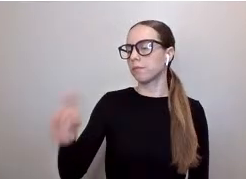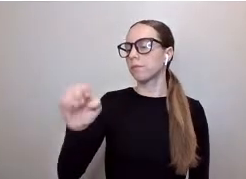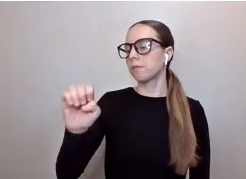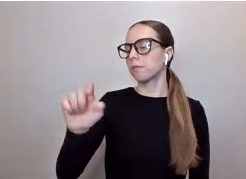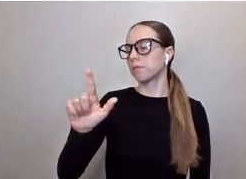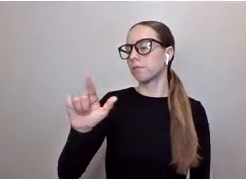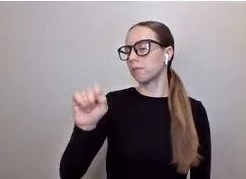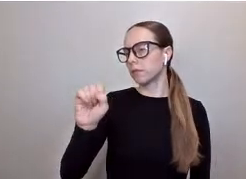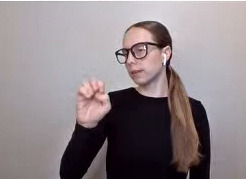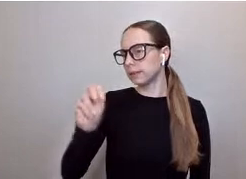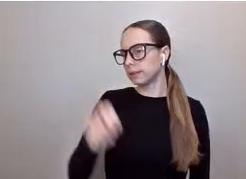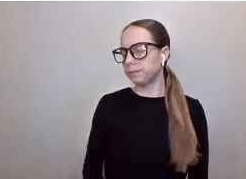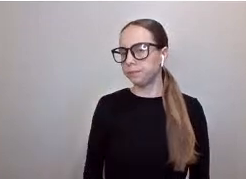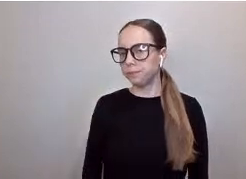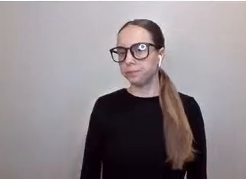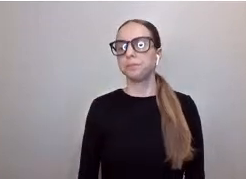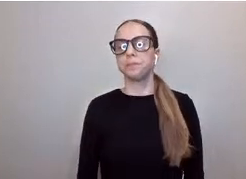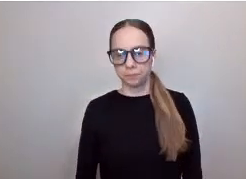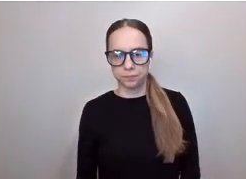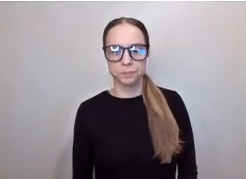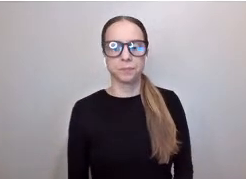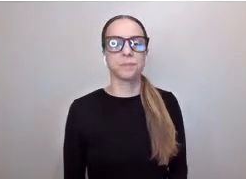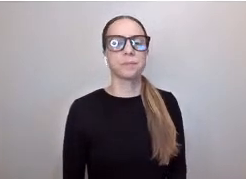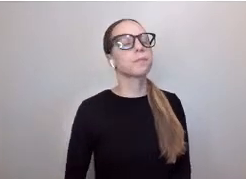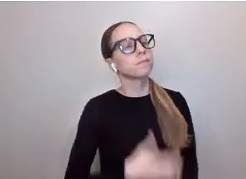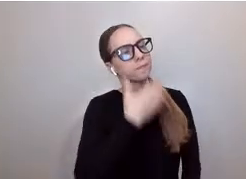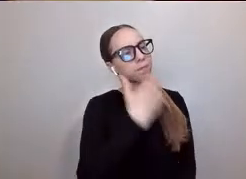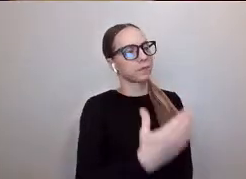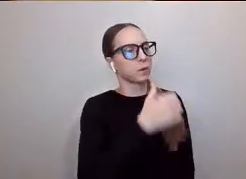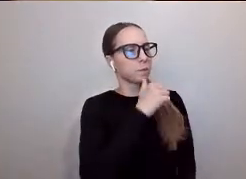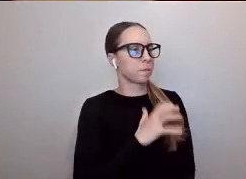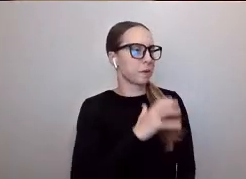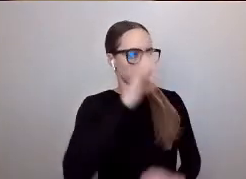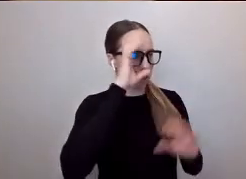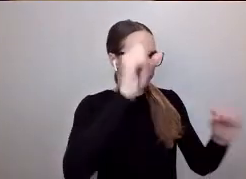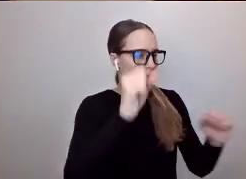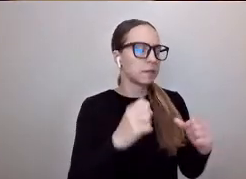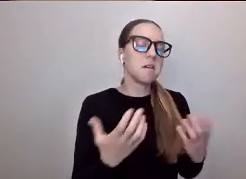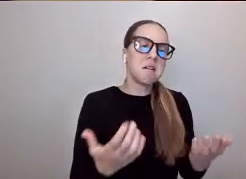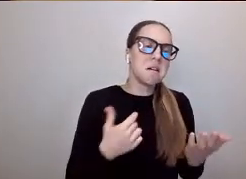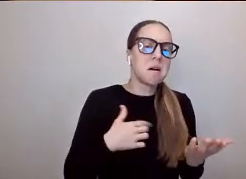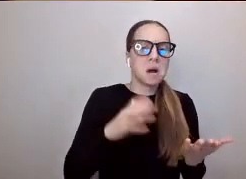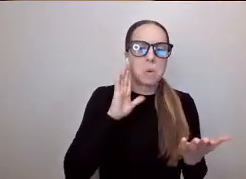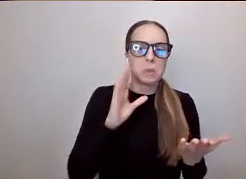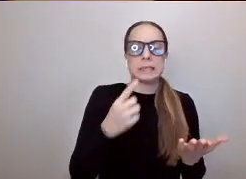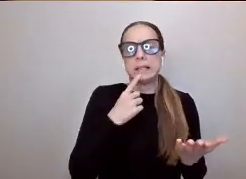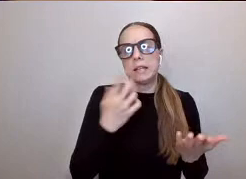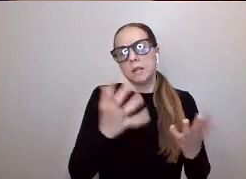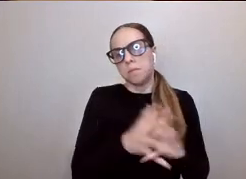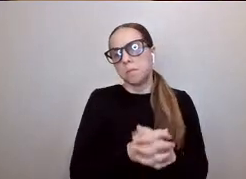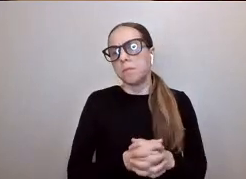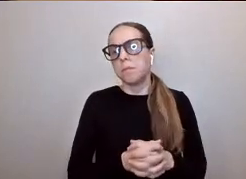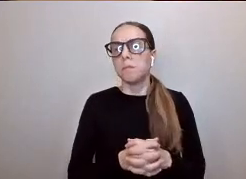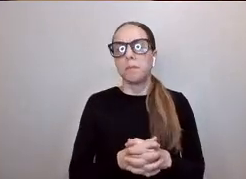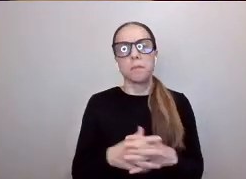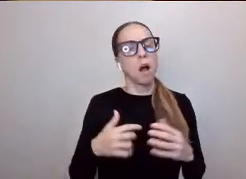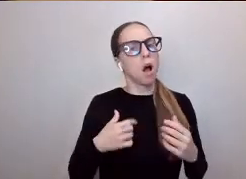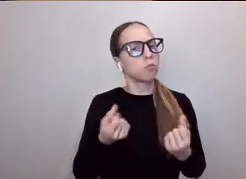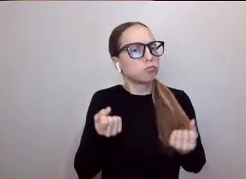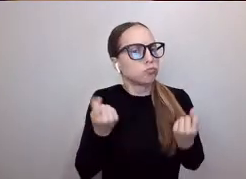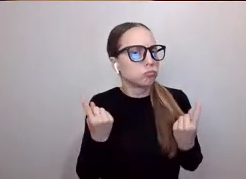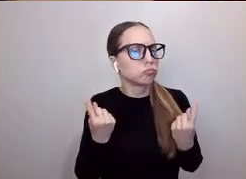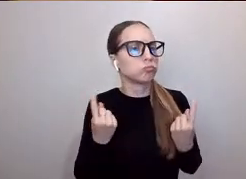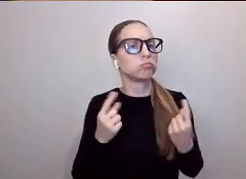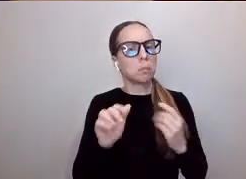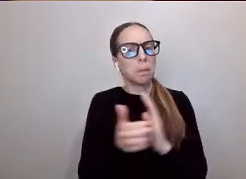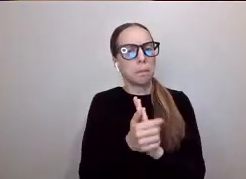Thank you, Madam President. You know, I would say that I fully understand the amendment, but